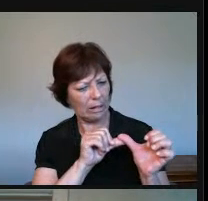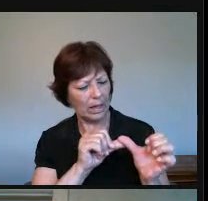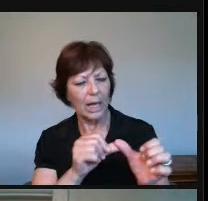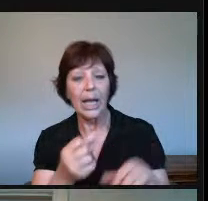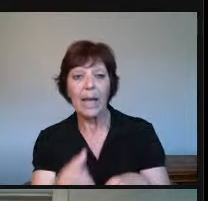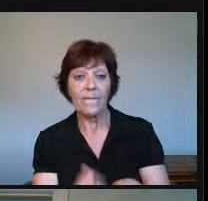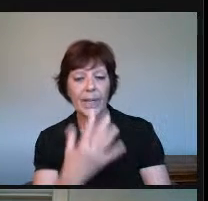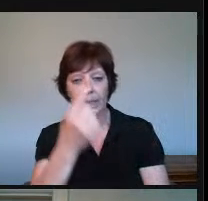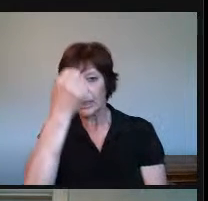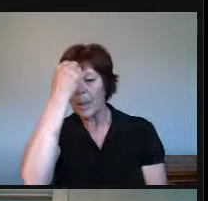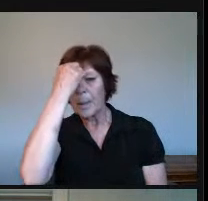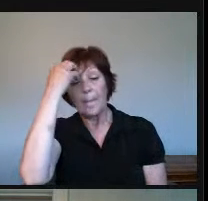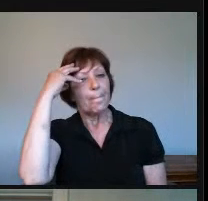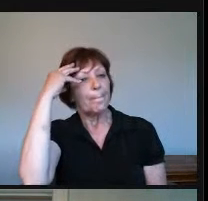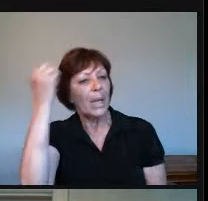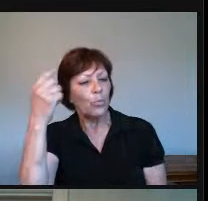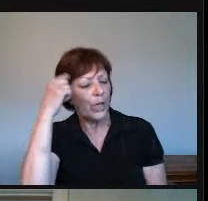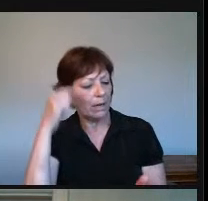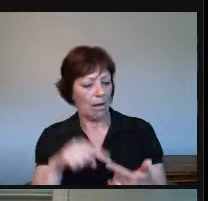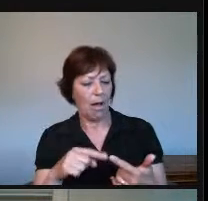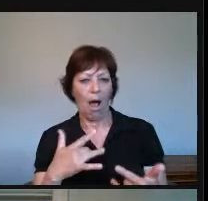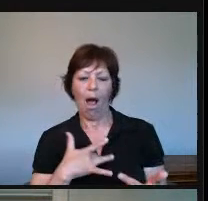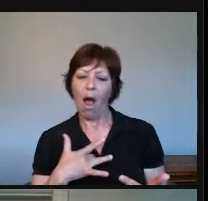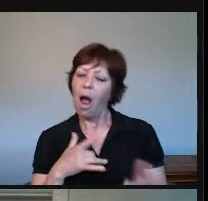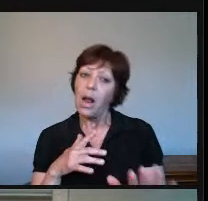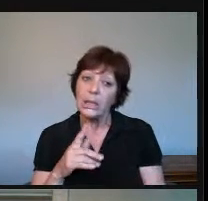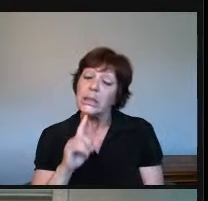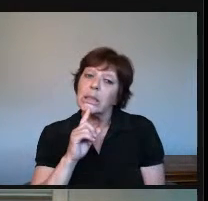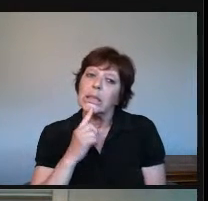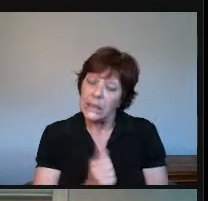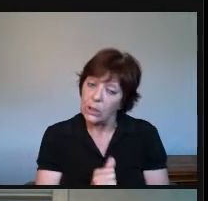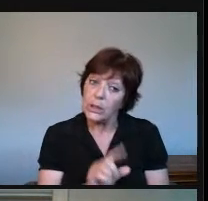heart. It's not something to be messed with.